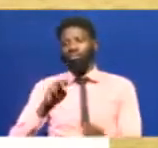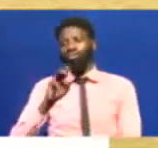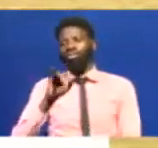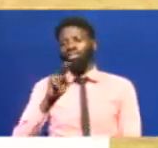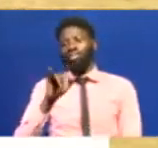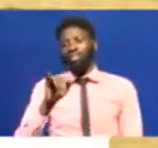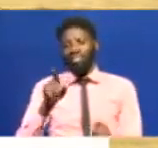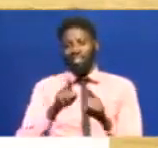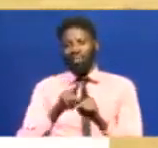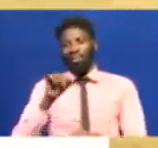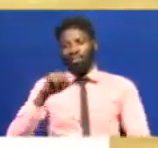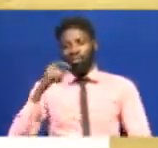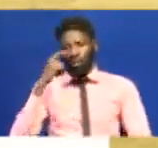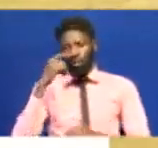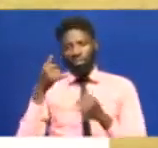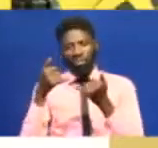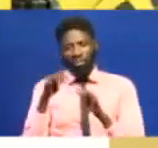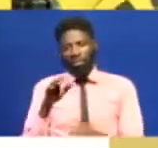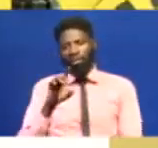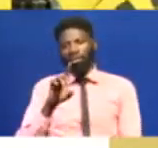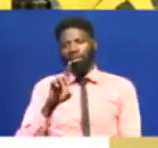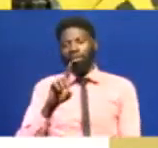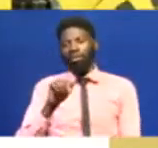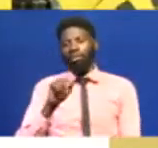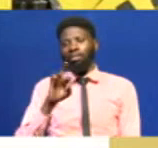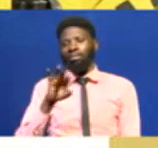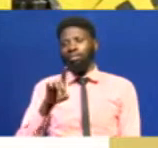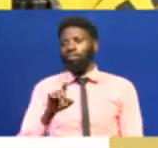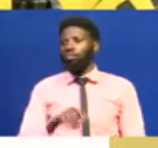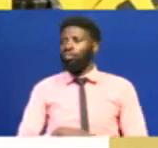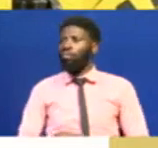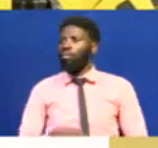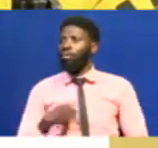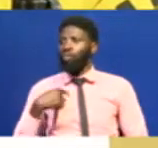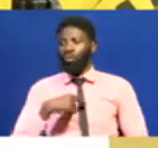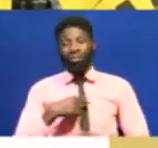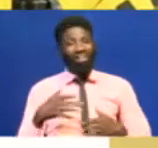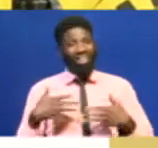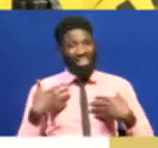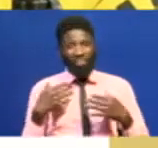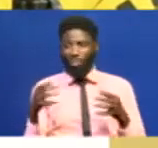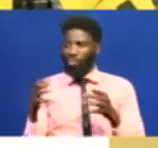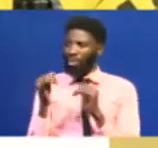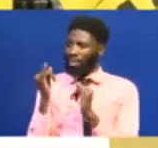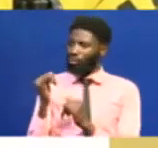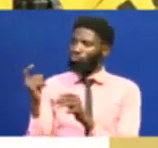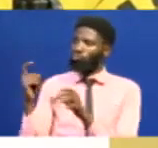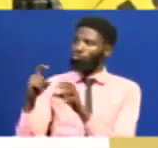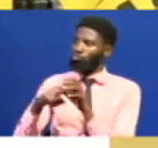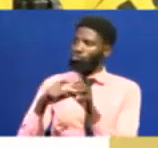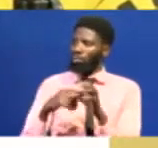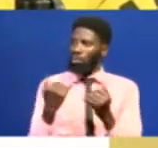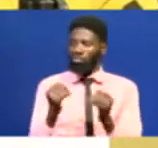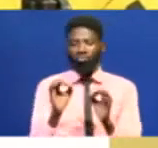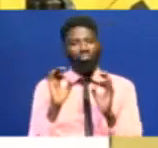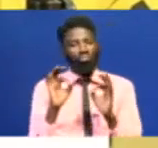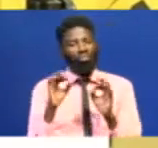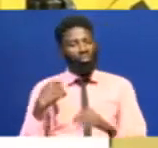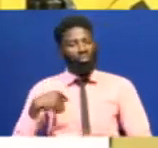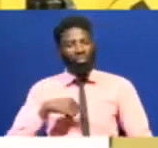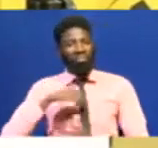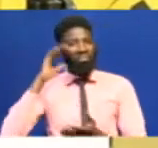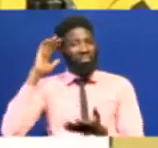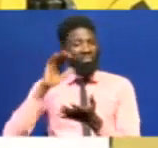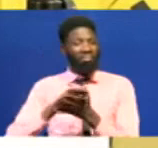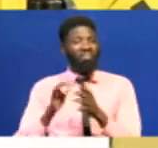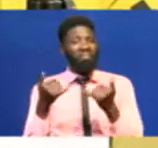and South Sudanese striker David Majak. We are very pleased with the signings that we have now, and we believe that these